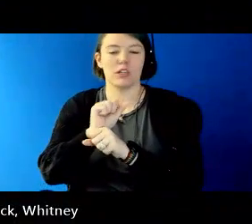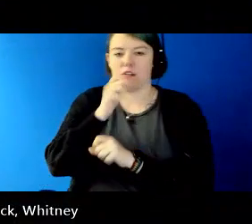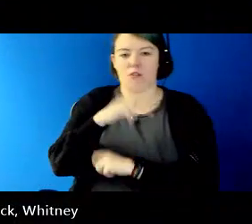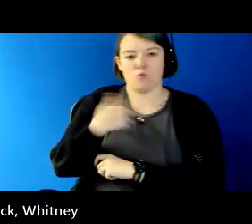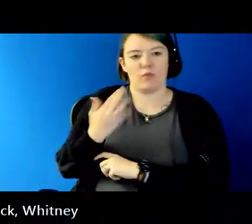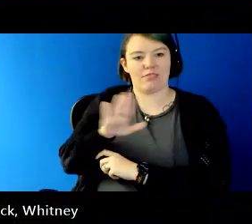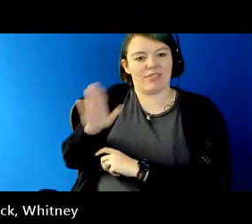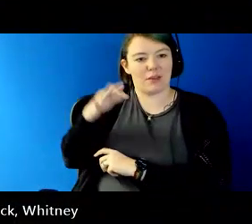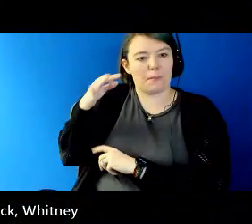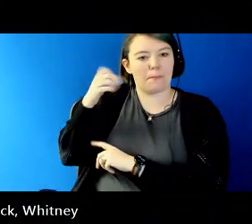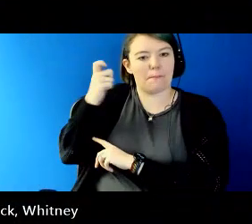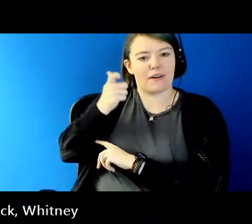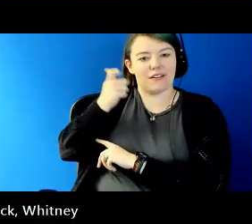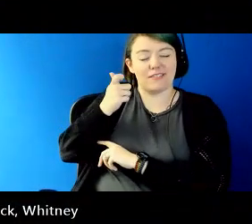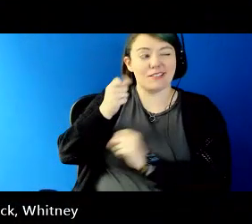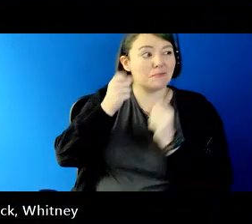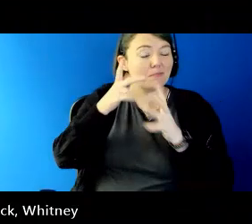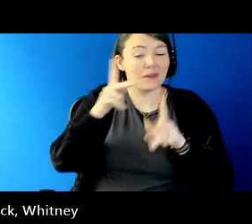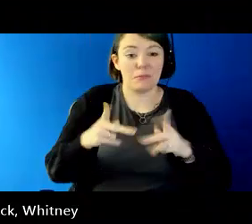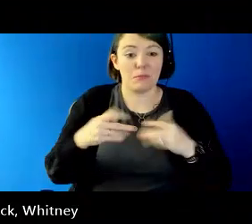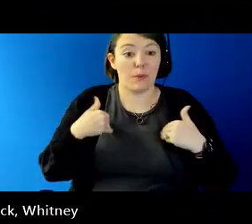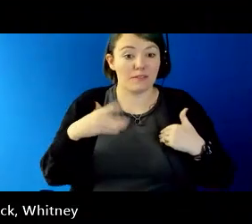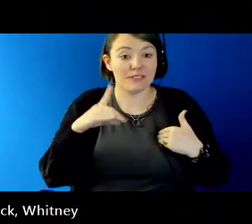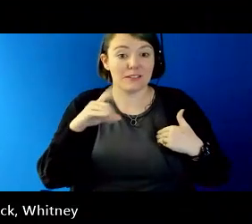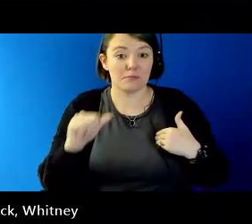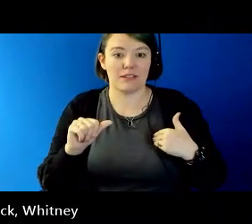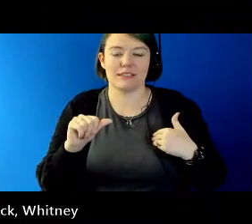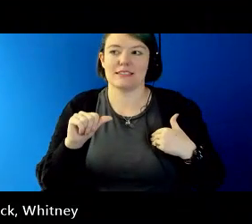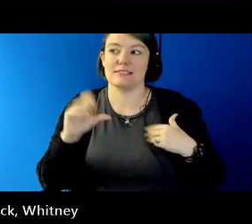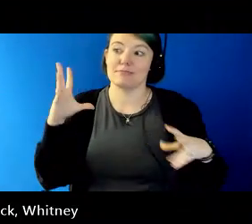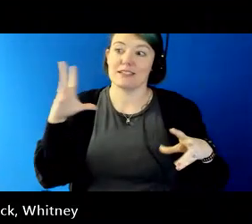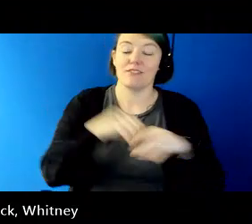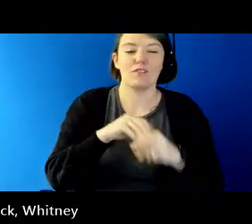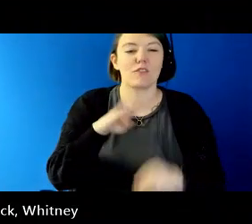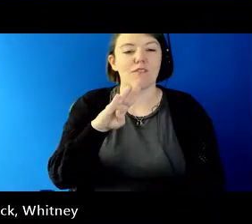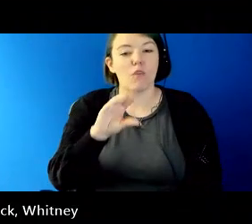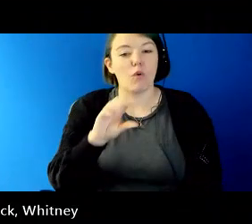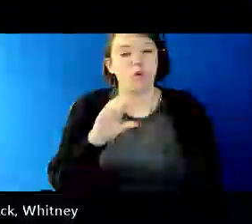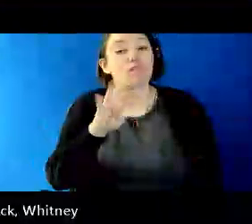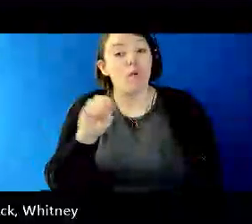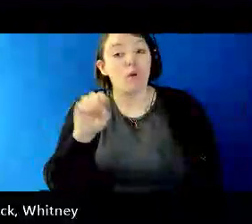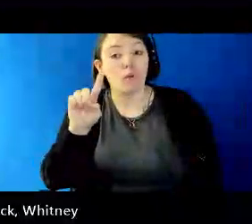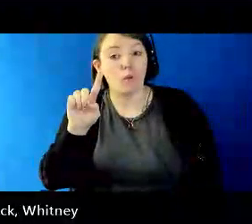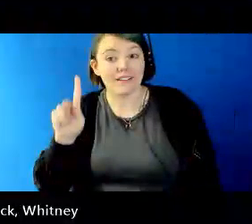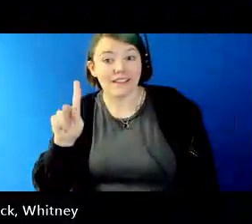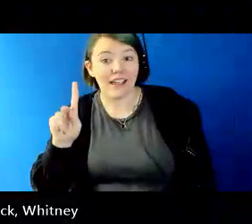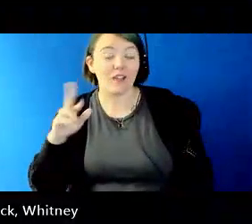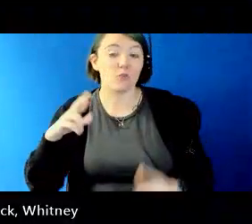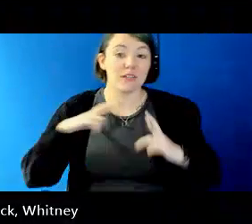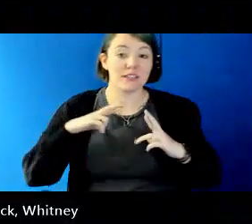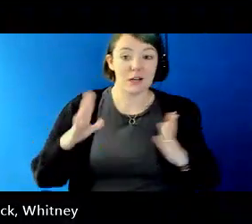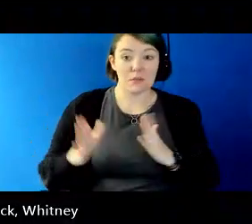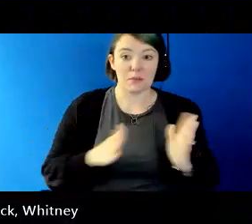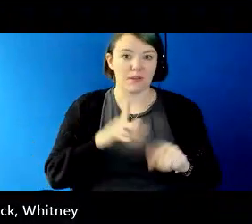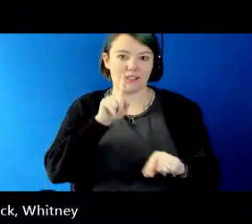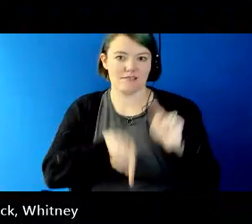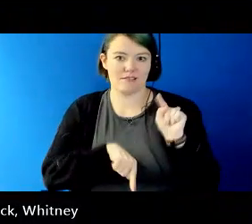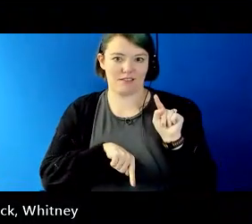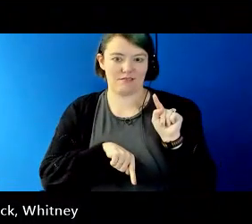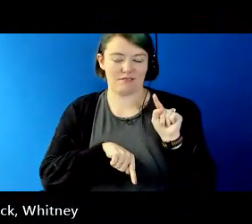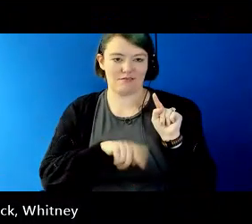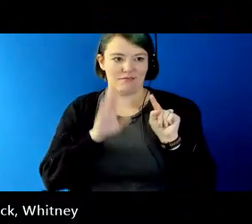benefits can't participate in a typical 401k or retirement plan because it counts against their resources or their assets. But